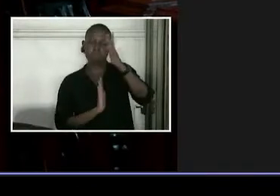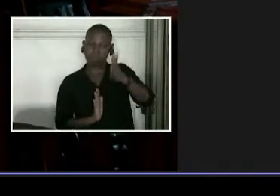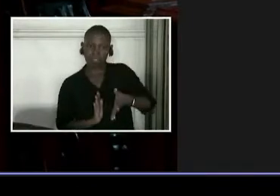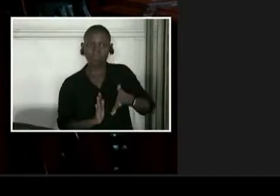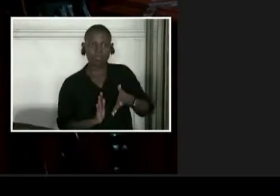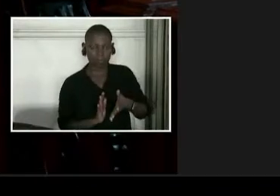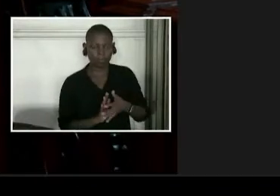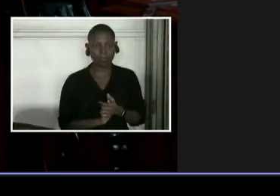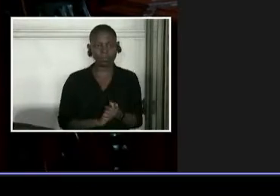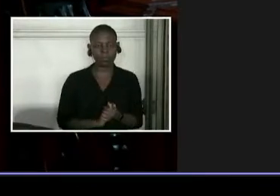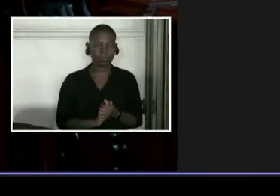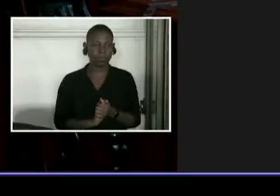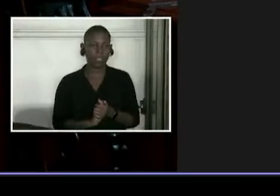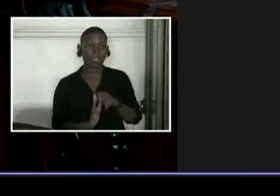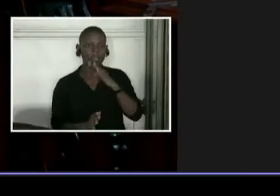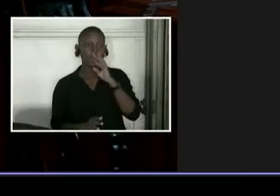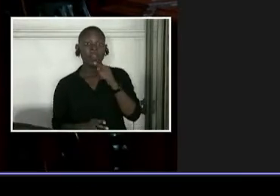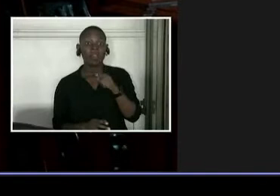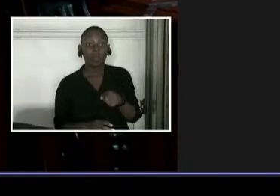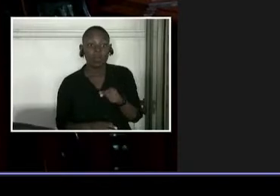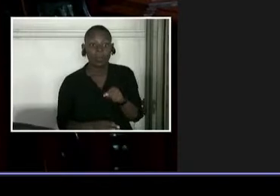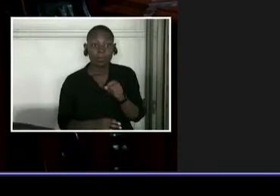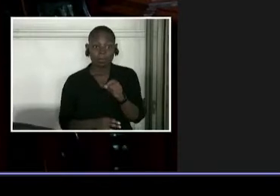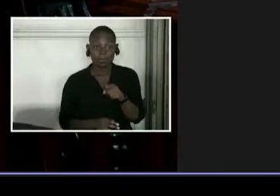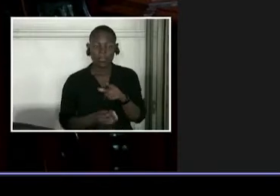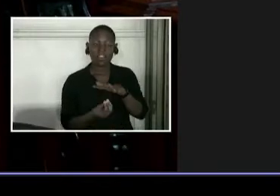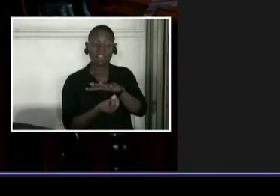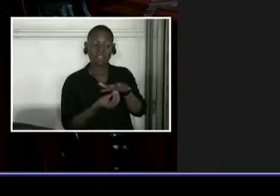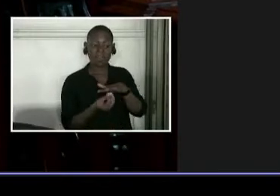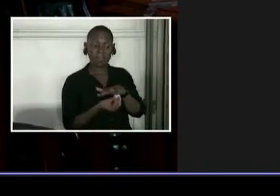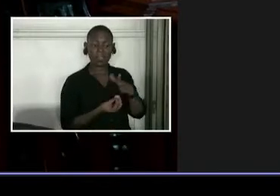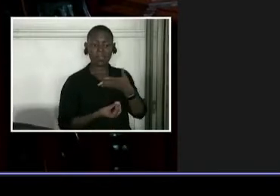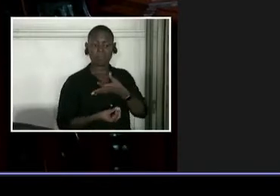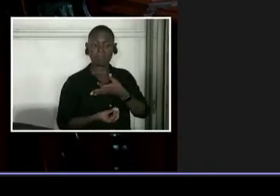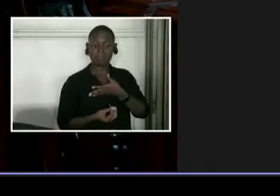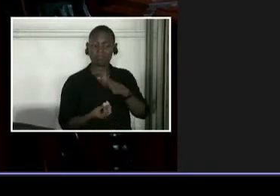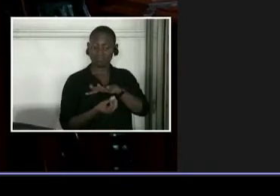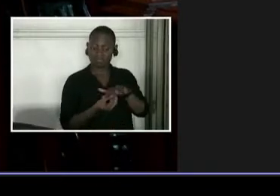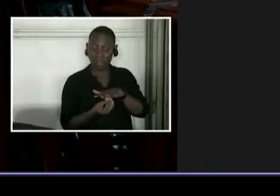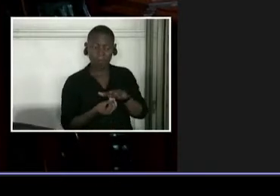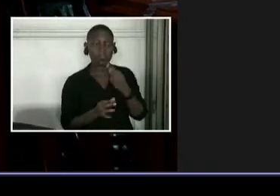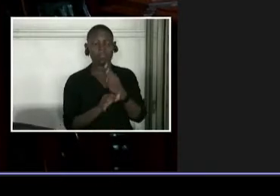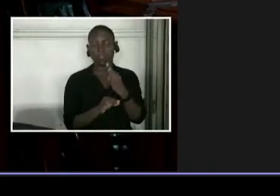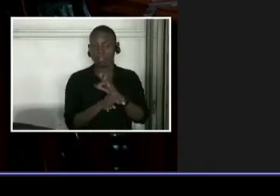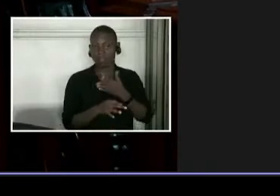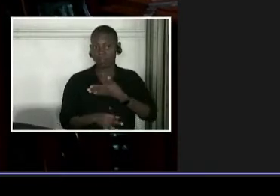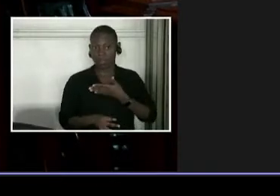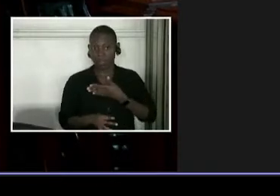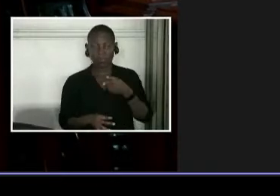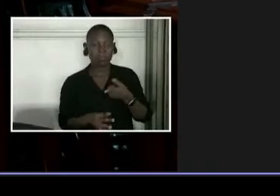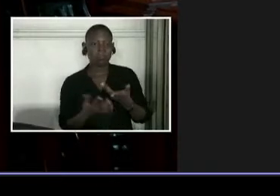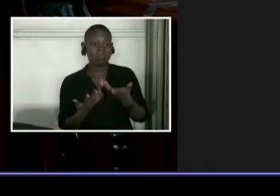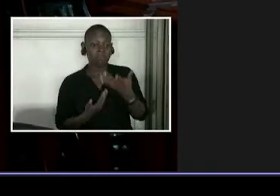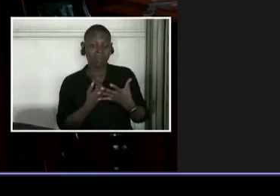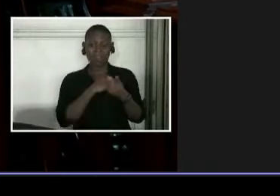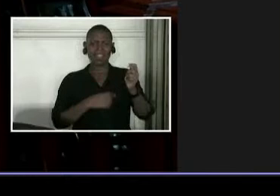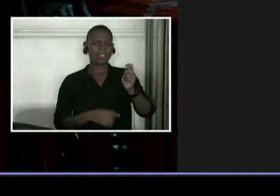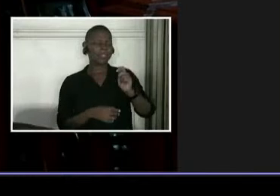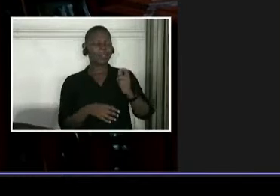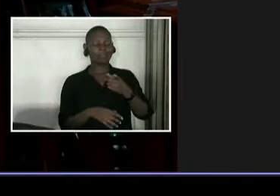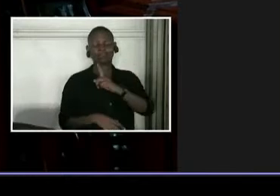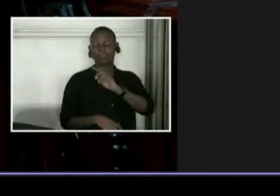father who, because of historical economic exclusion, remains a low-income earner with no hope of a better salary and decent